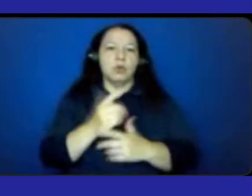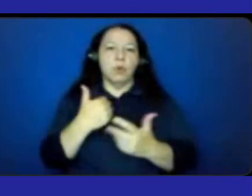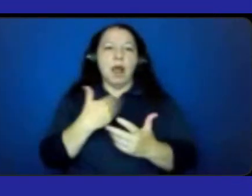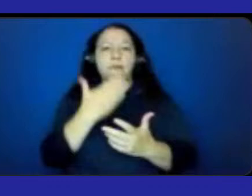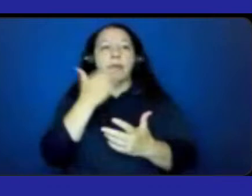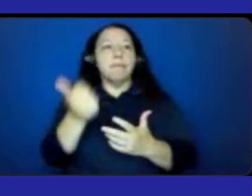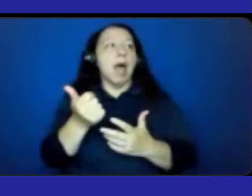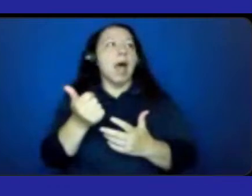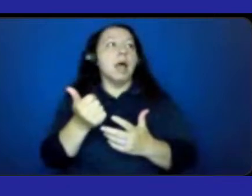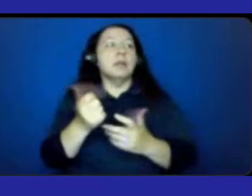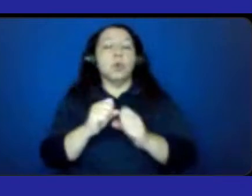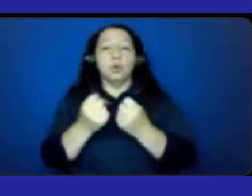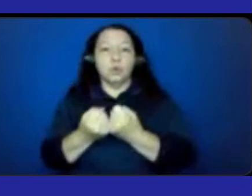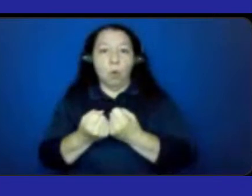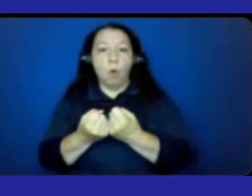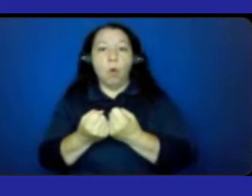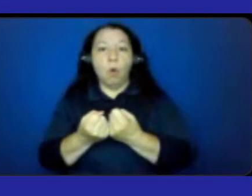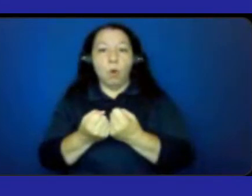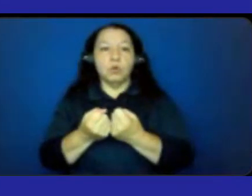please.